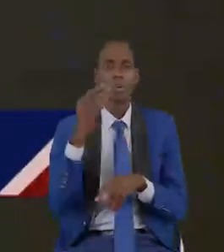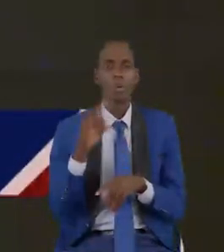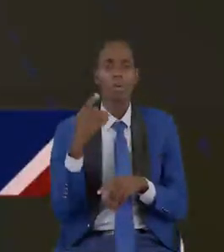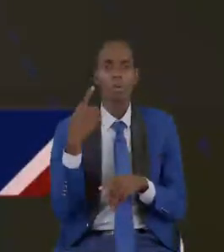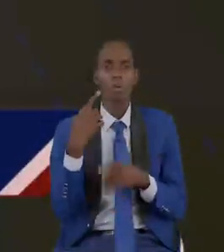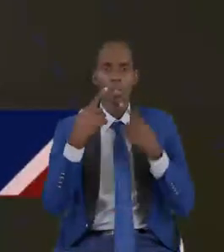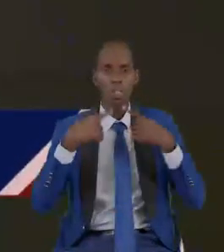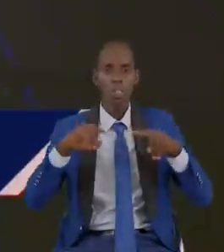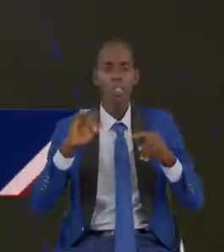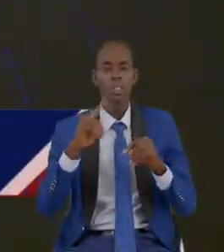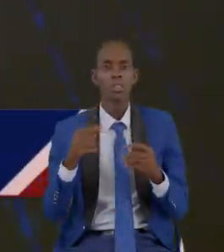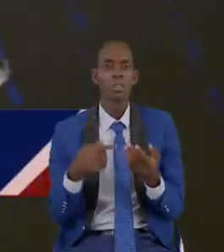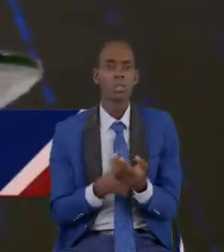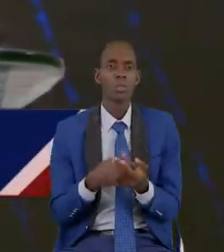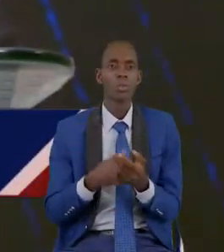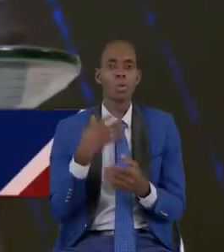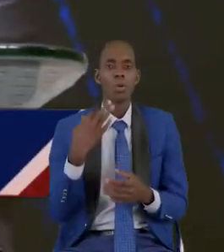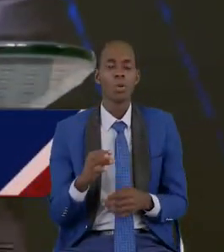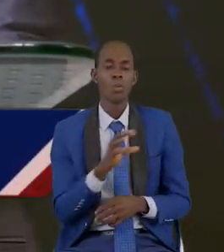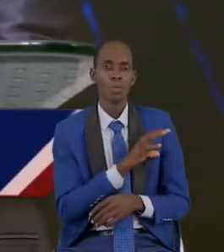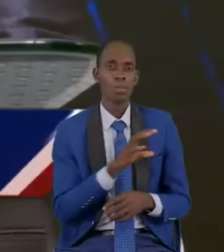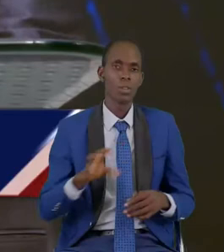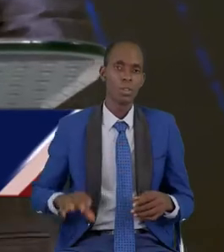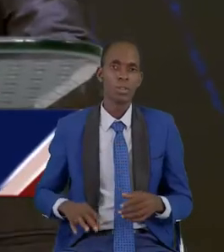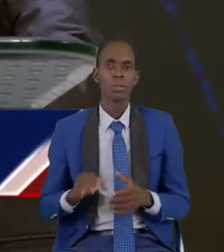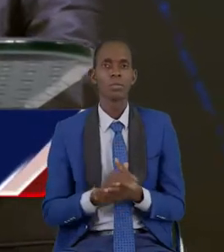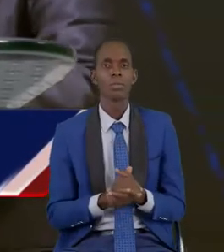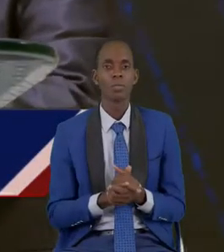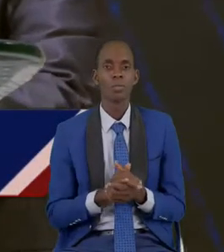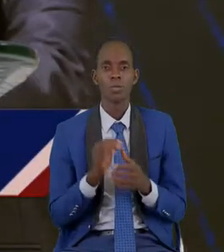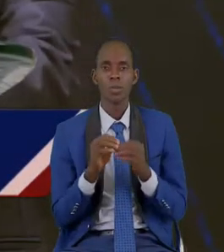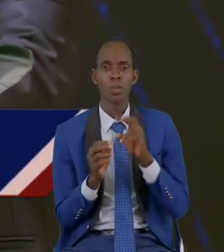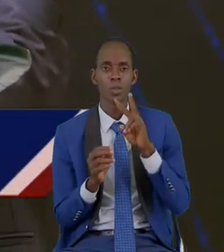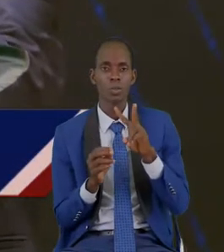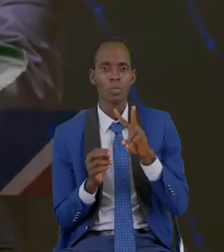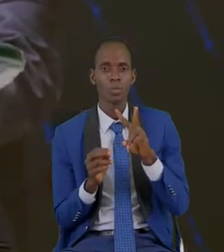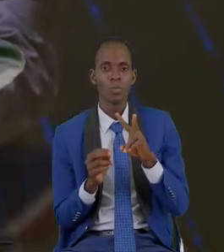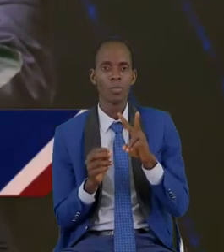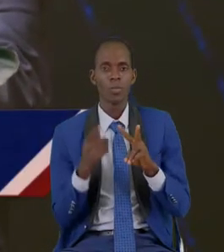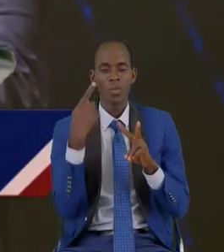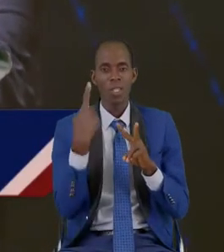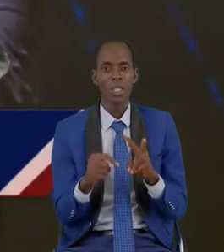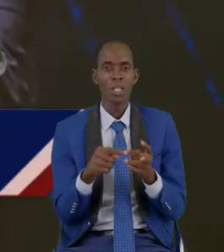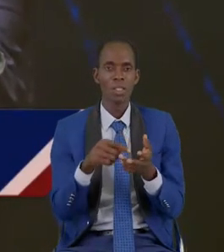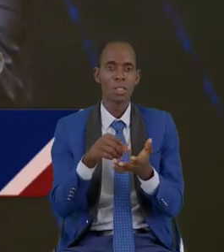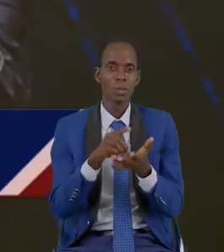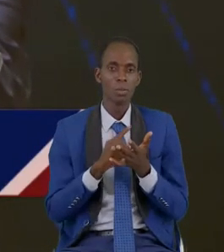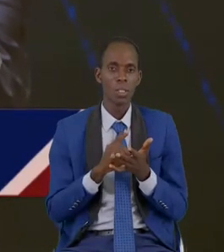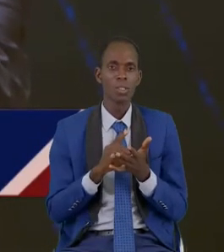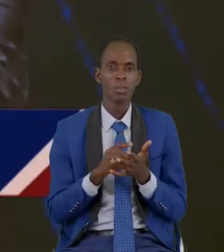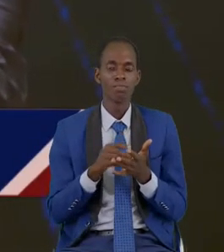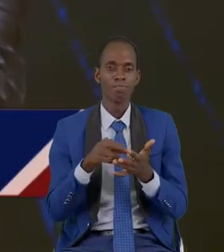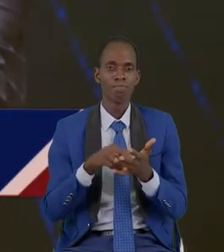The duty of declaring the gospel of Christ. Number two, the demand of defending